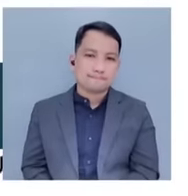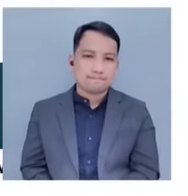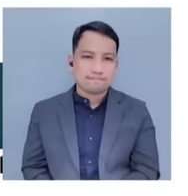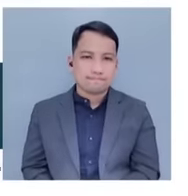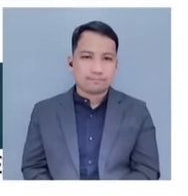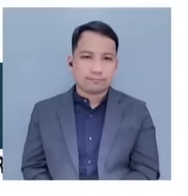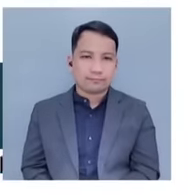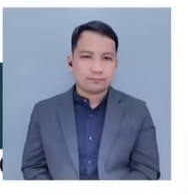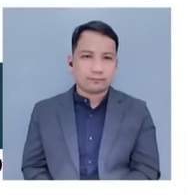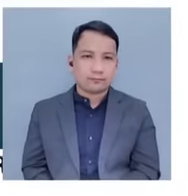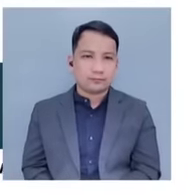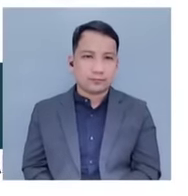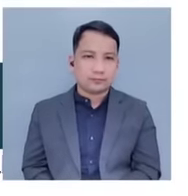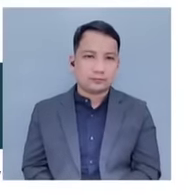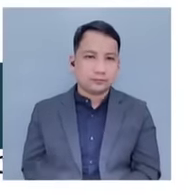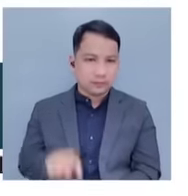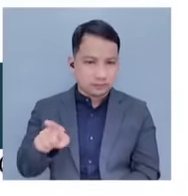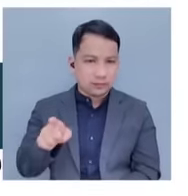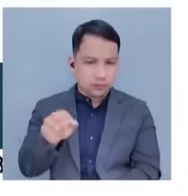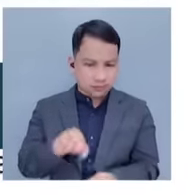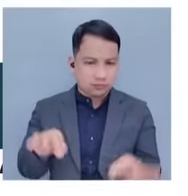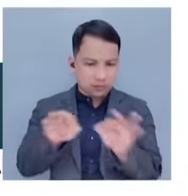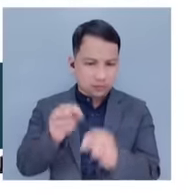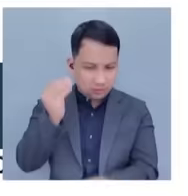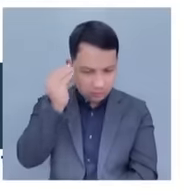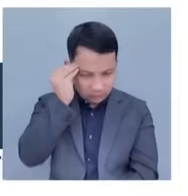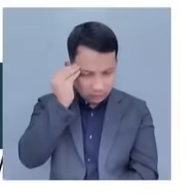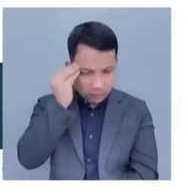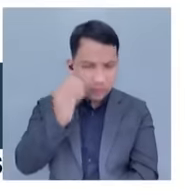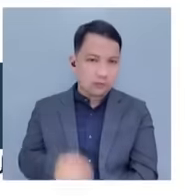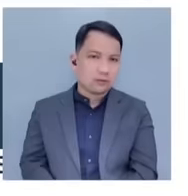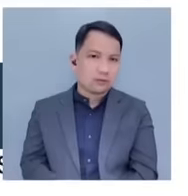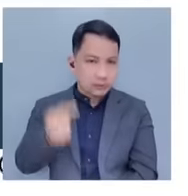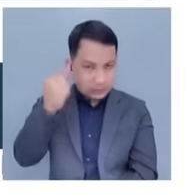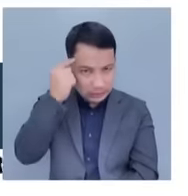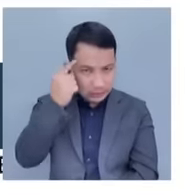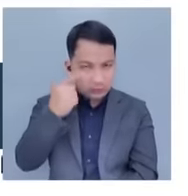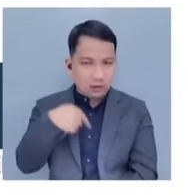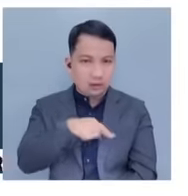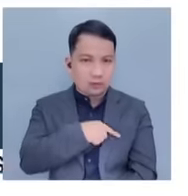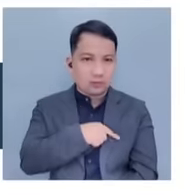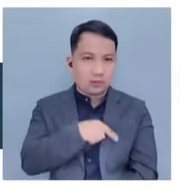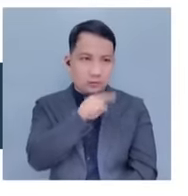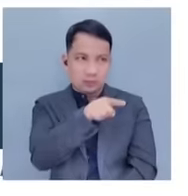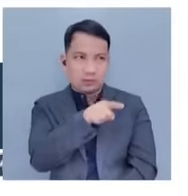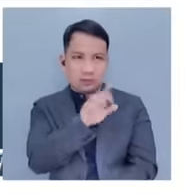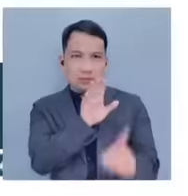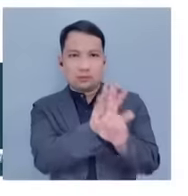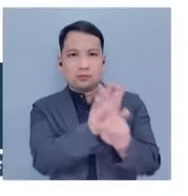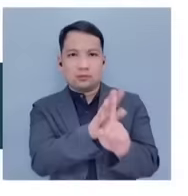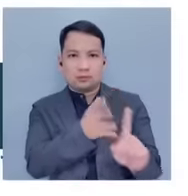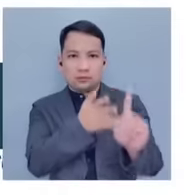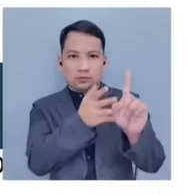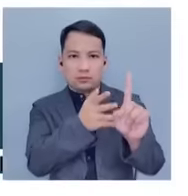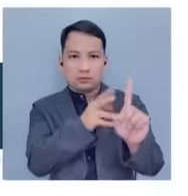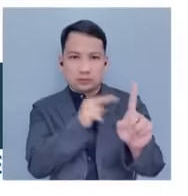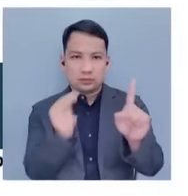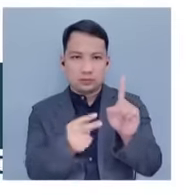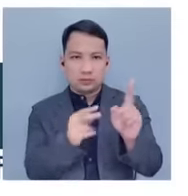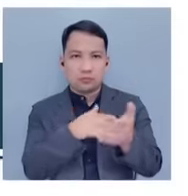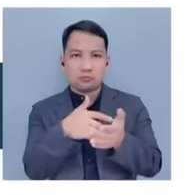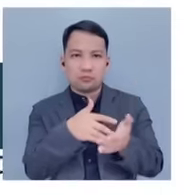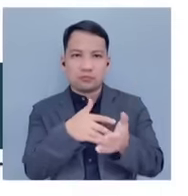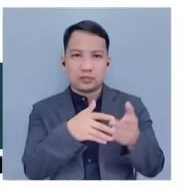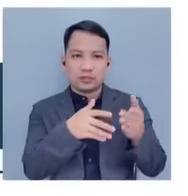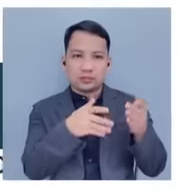he should have in mind, especially when he is regarded as a weak leader. Mm. I mean, perceptions matter in politics,